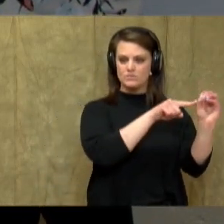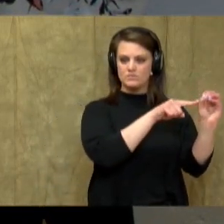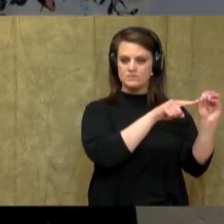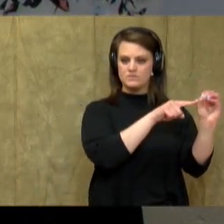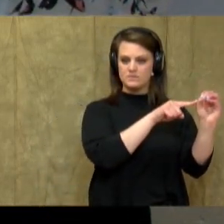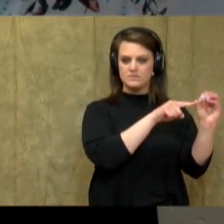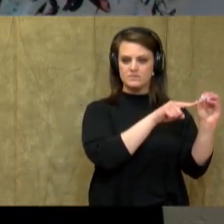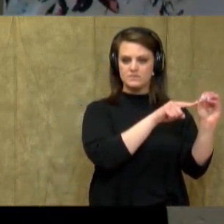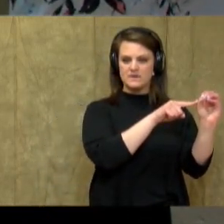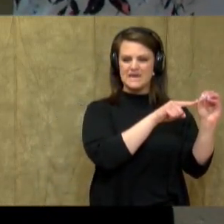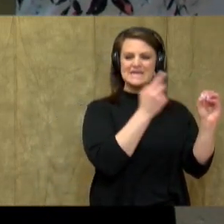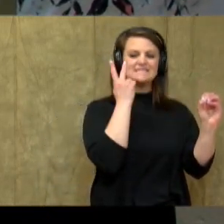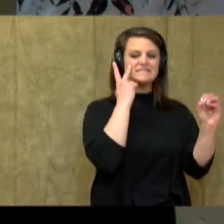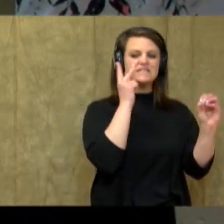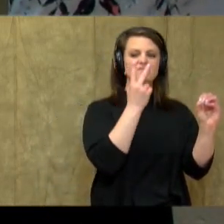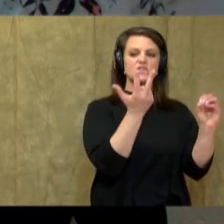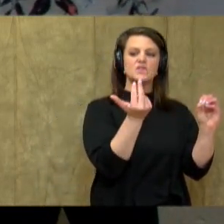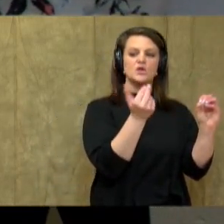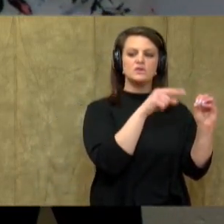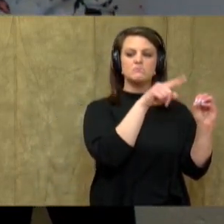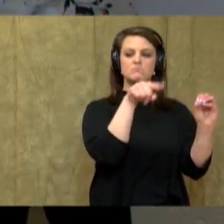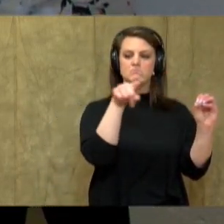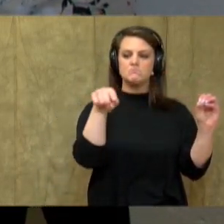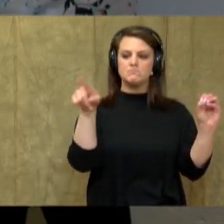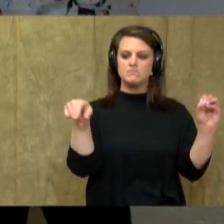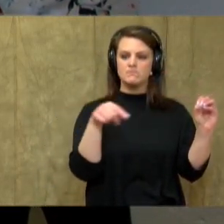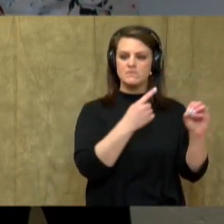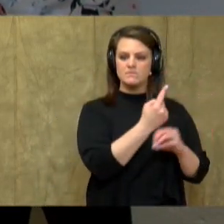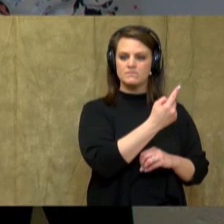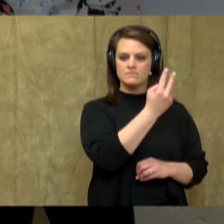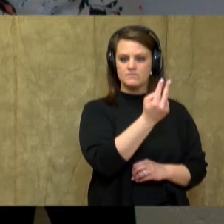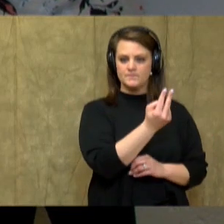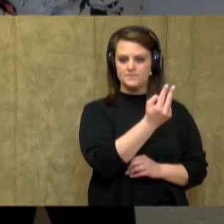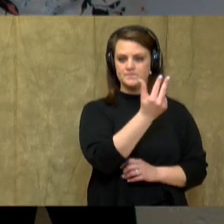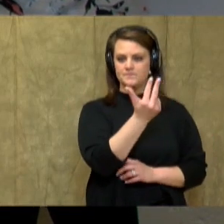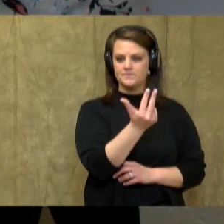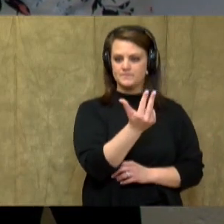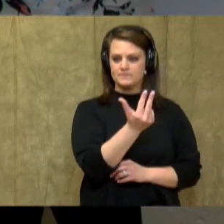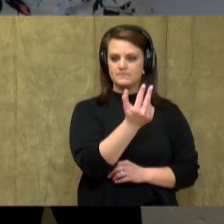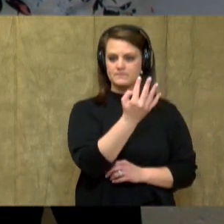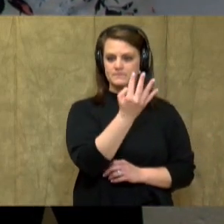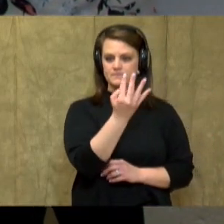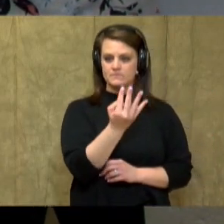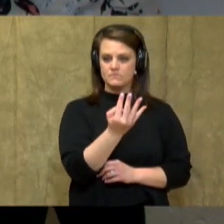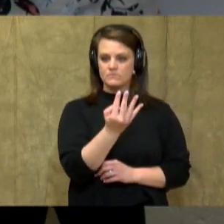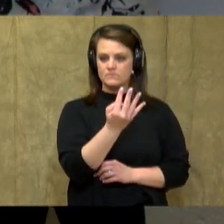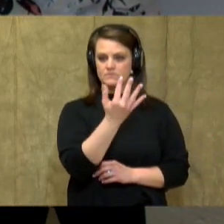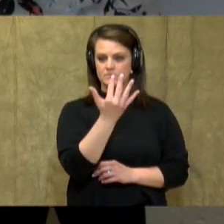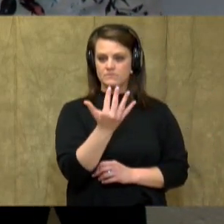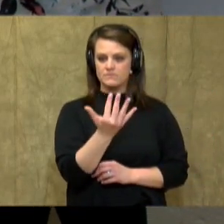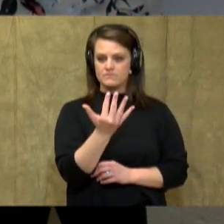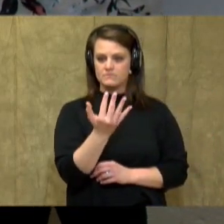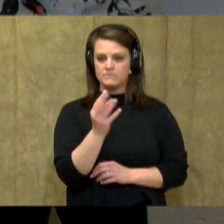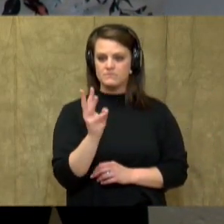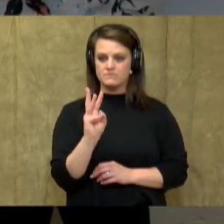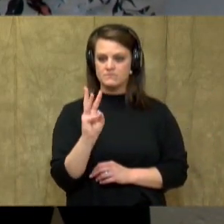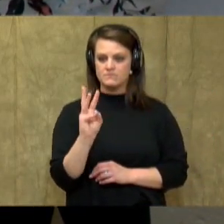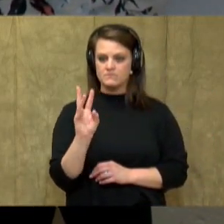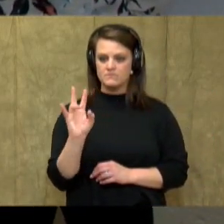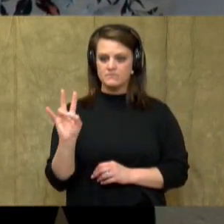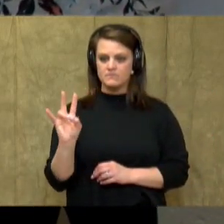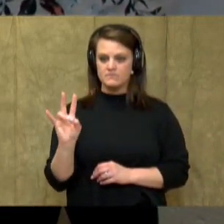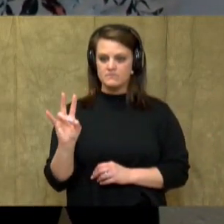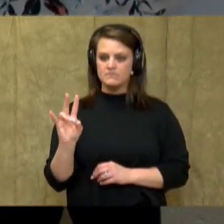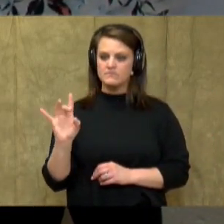one and let's see if there's 13 spaces. 1, 2, 3, 4, 5,